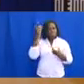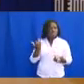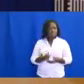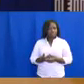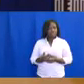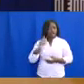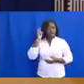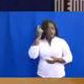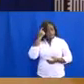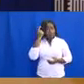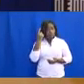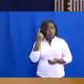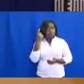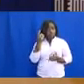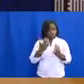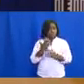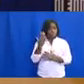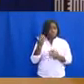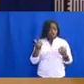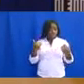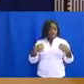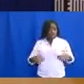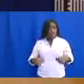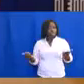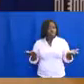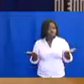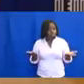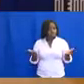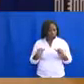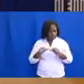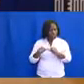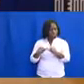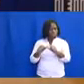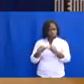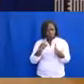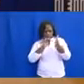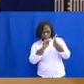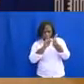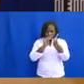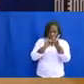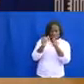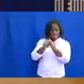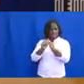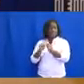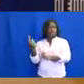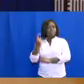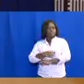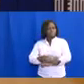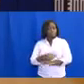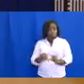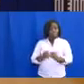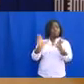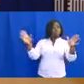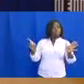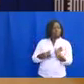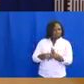The government, through the Ghana Health Service, continues to monitor on a daily basis the spread of